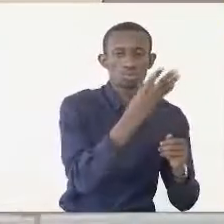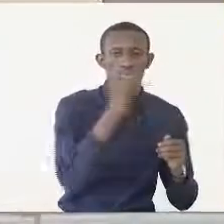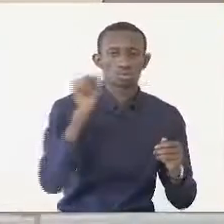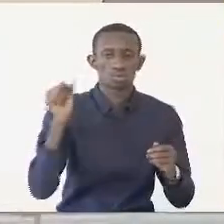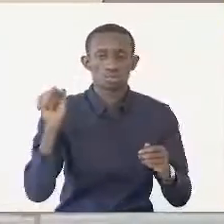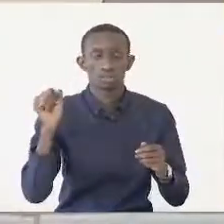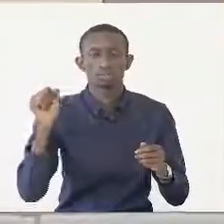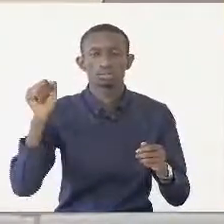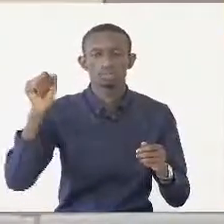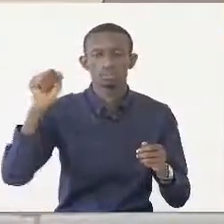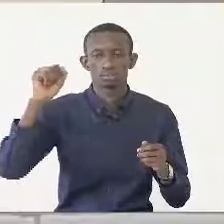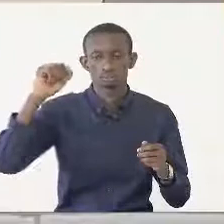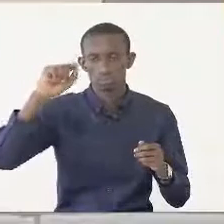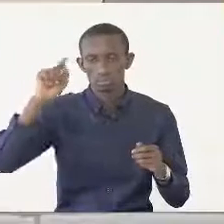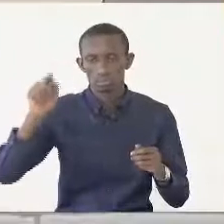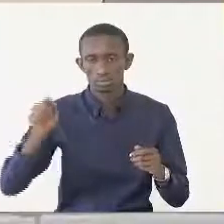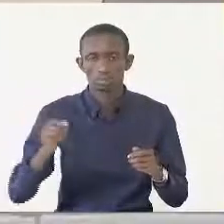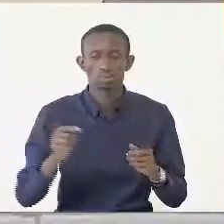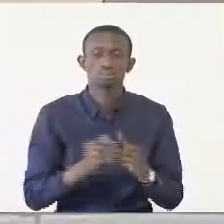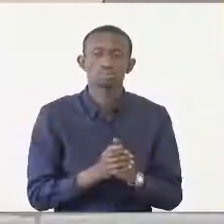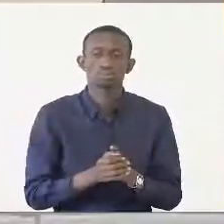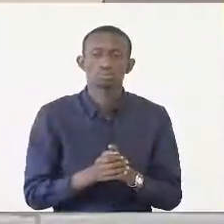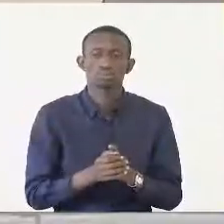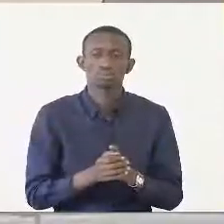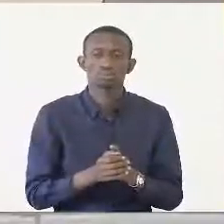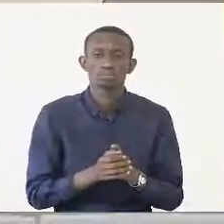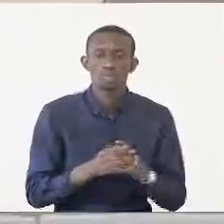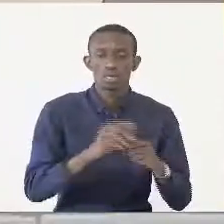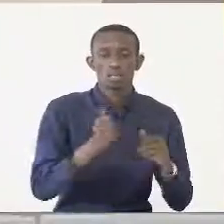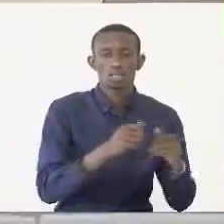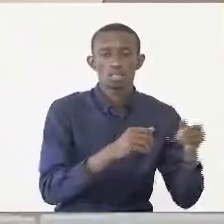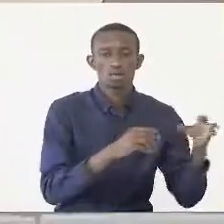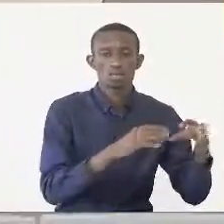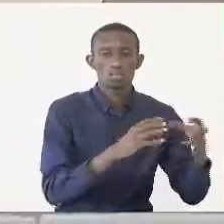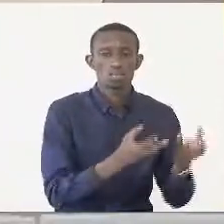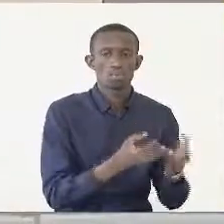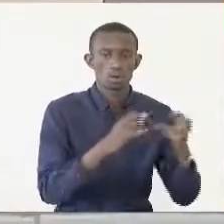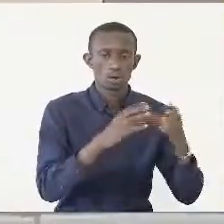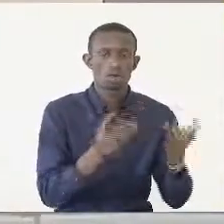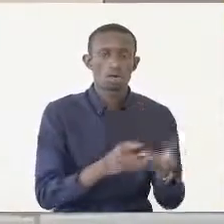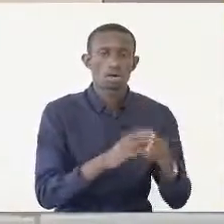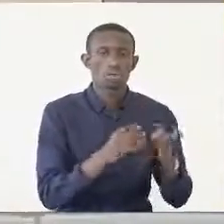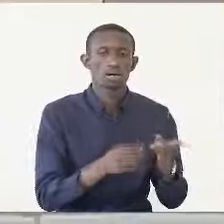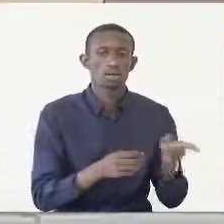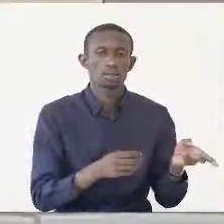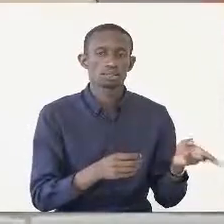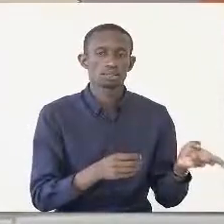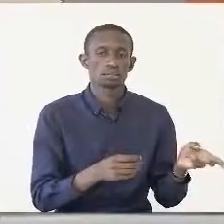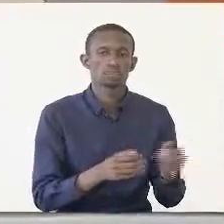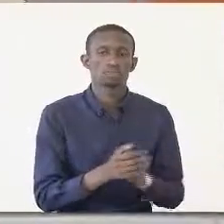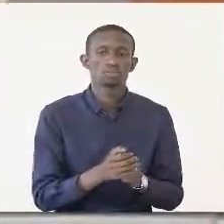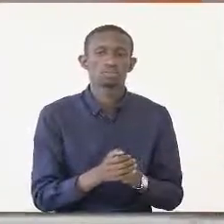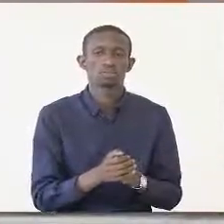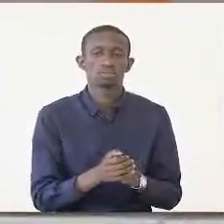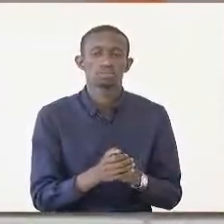white one, it is below the line at an angle of theta. And here is the white. Now,